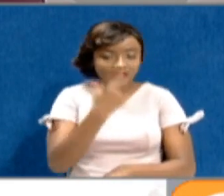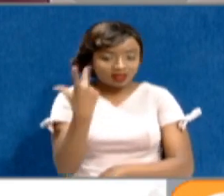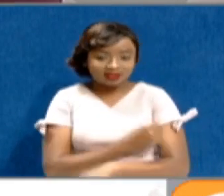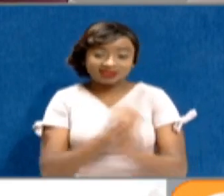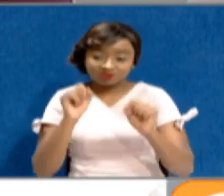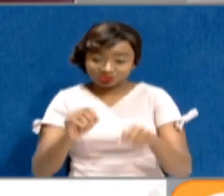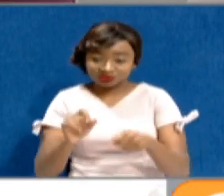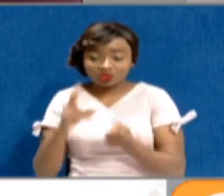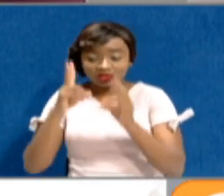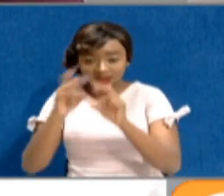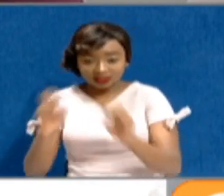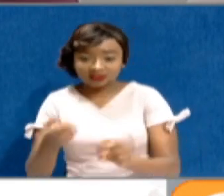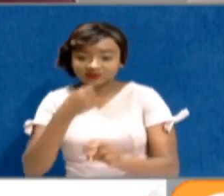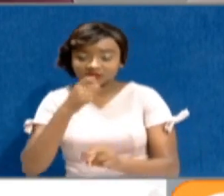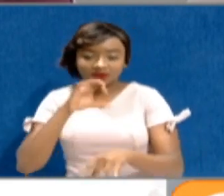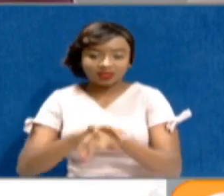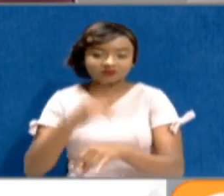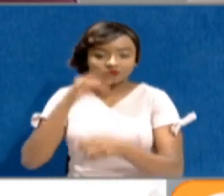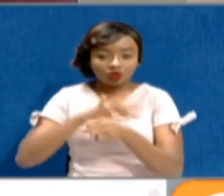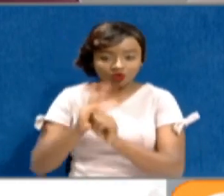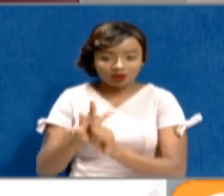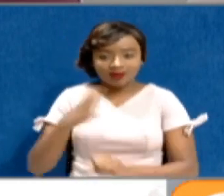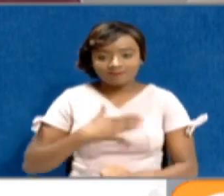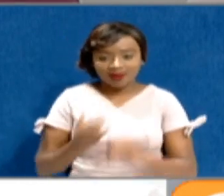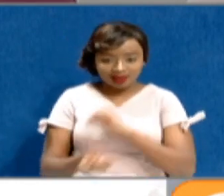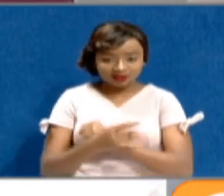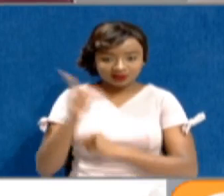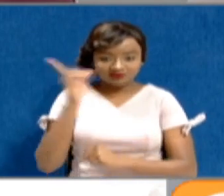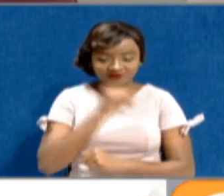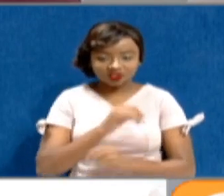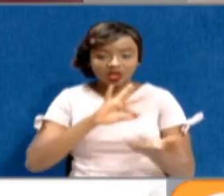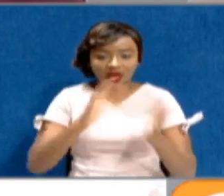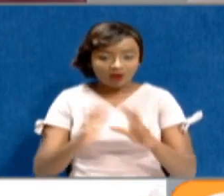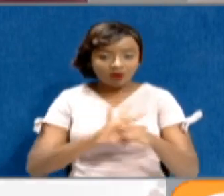for COVID-19 could take place. That's my explainer